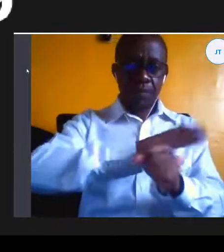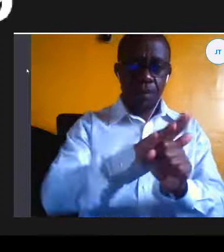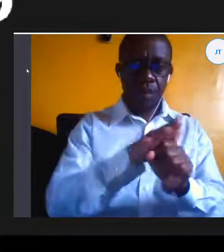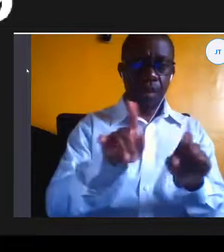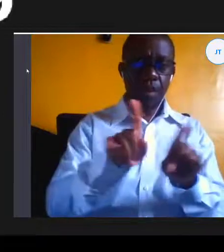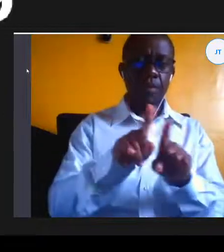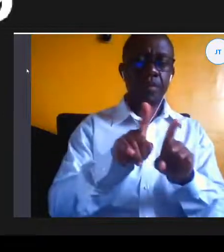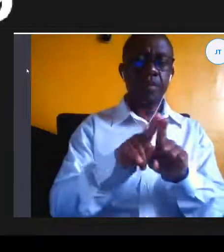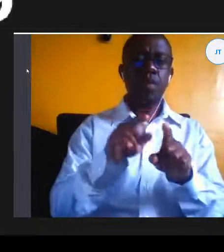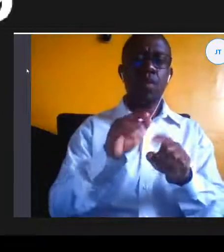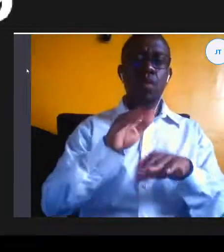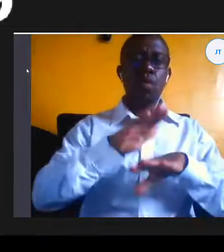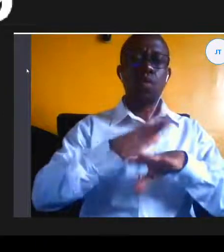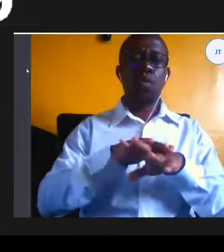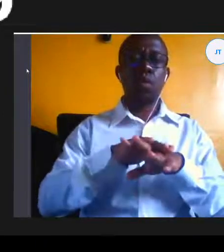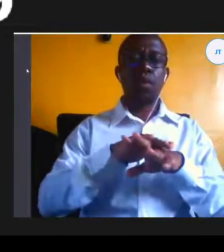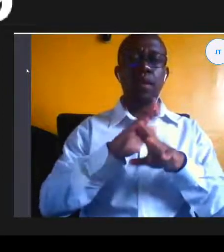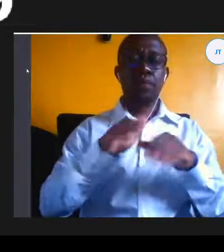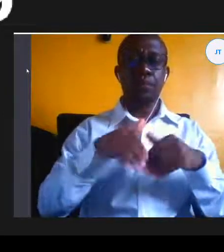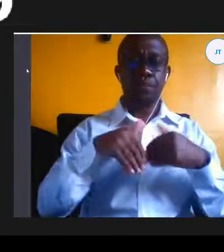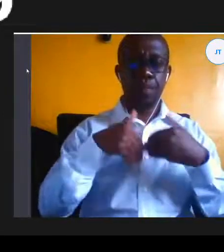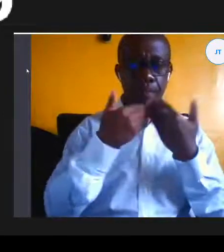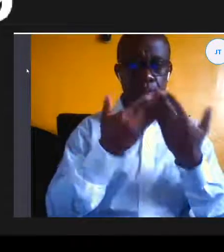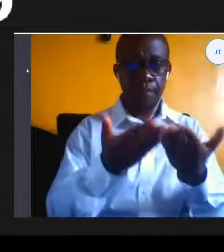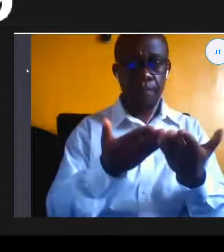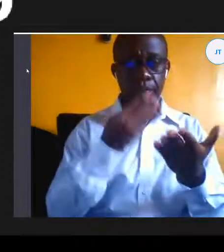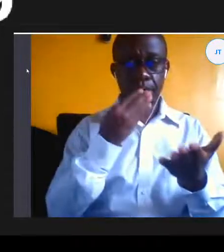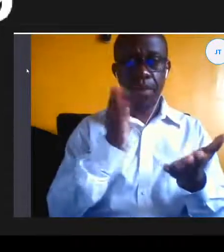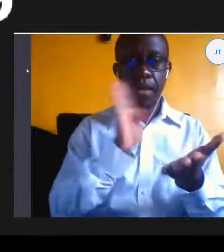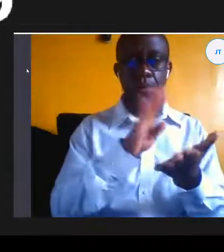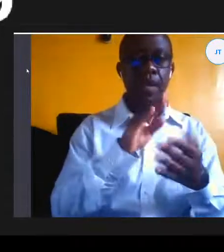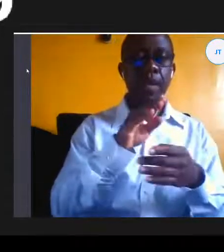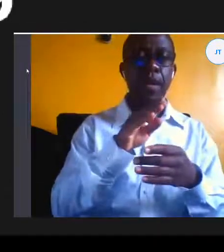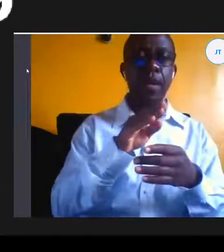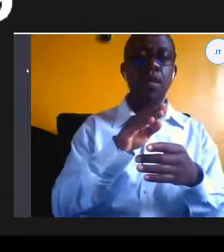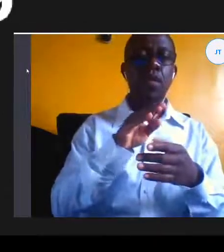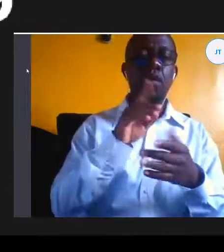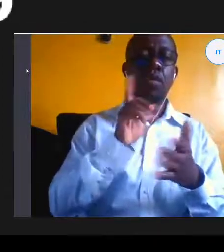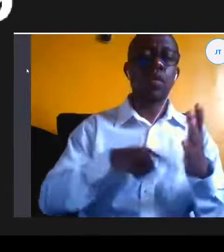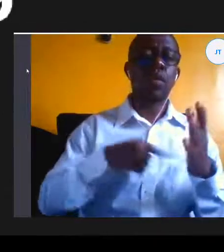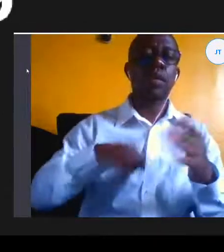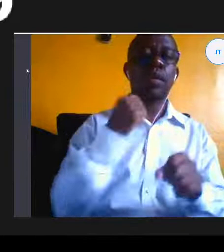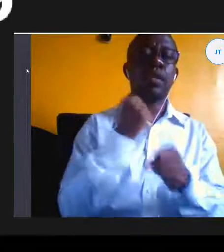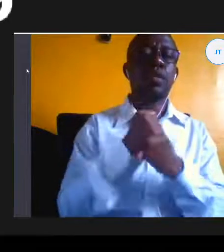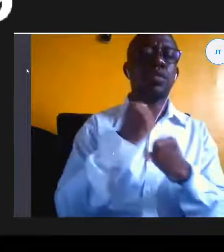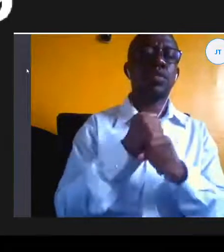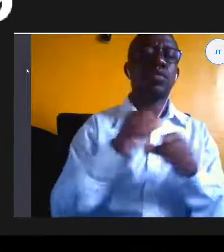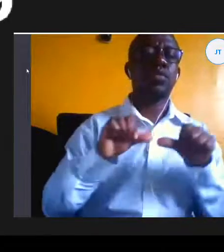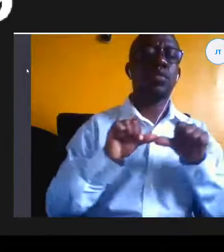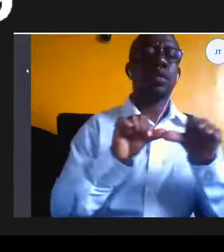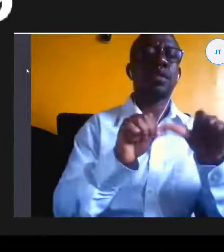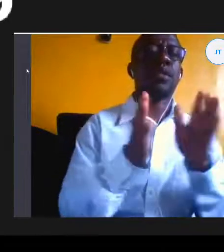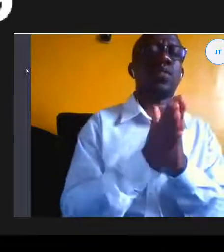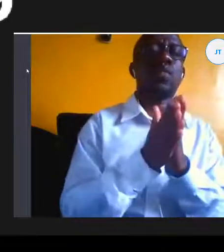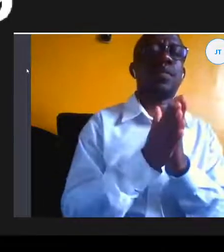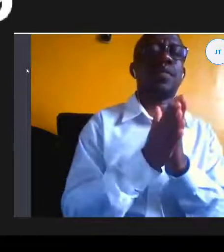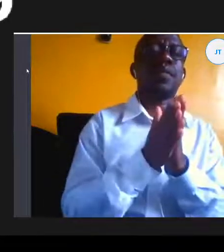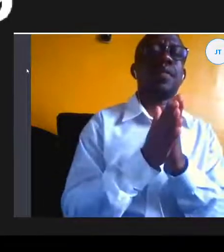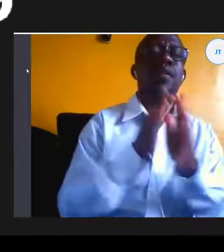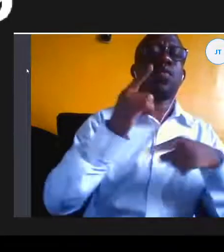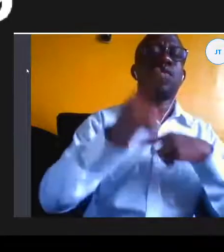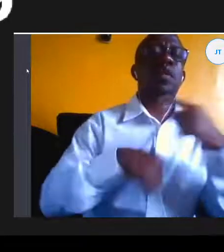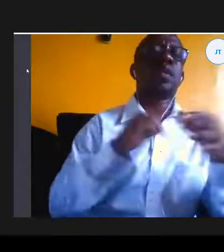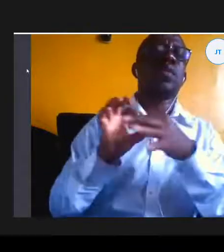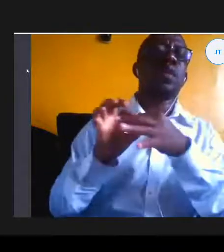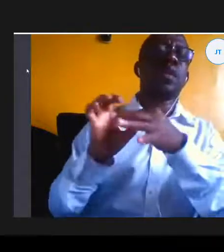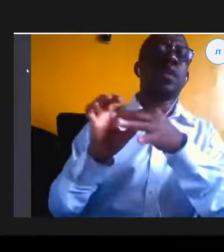feedback on what we need to do to sustain our continued engagement